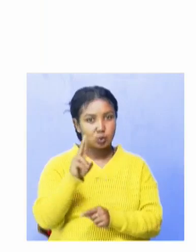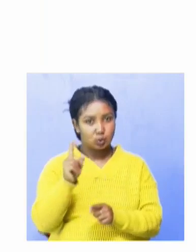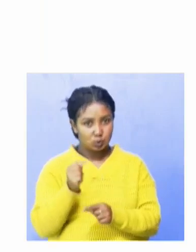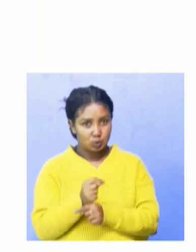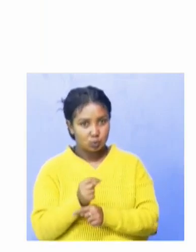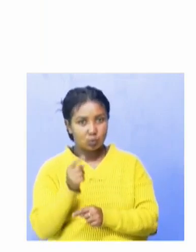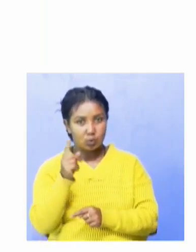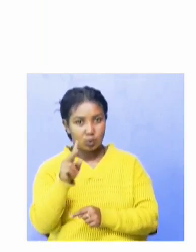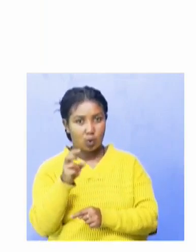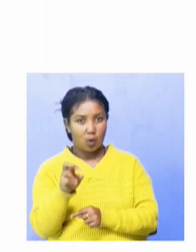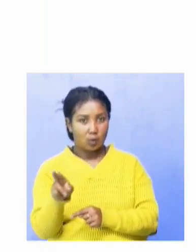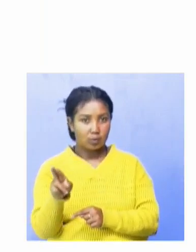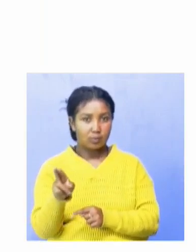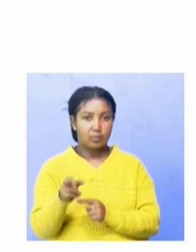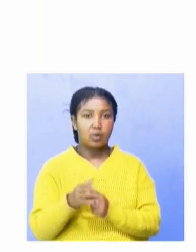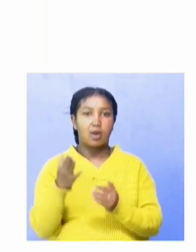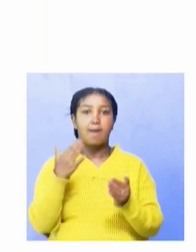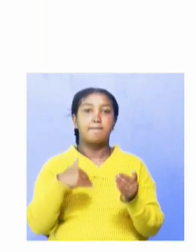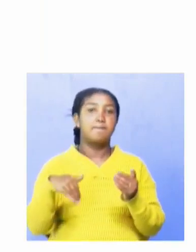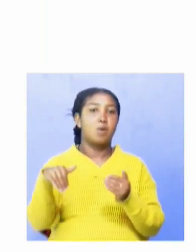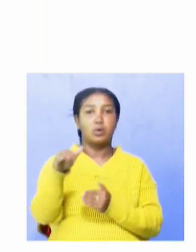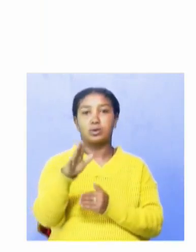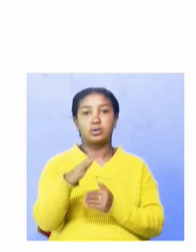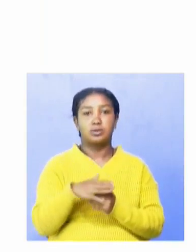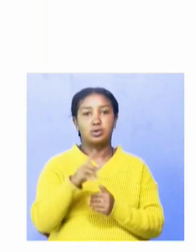two or more